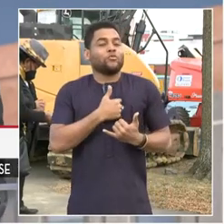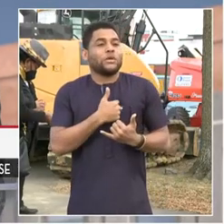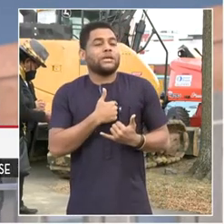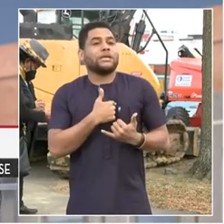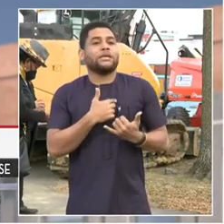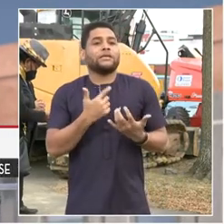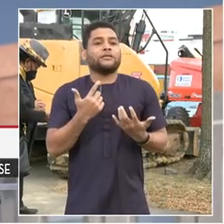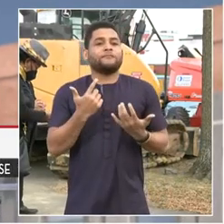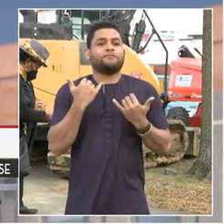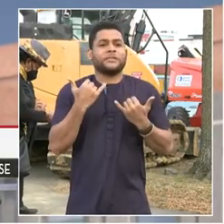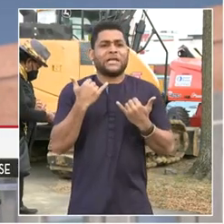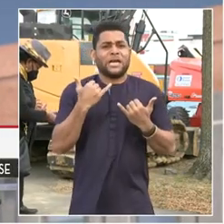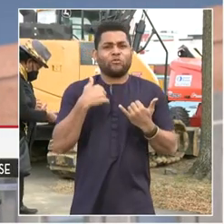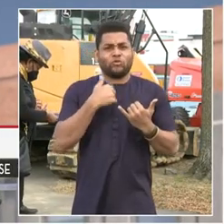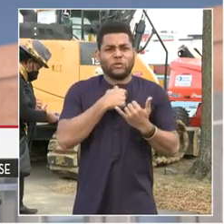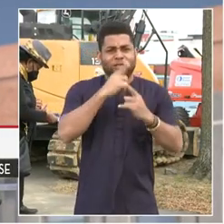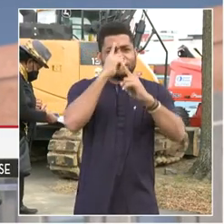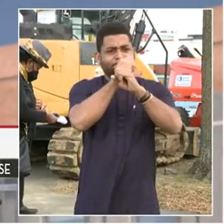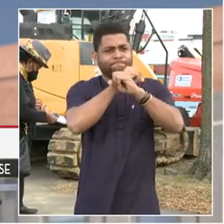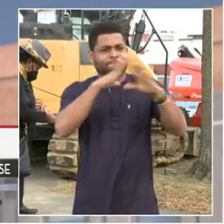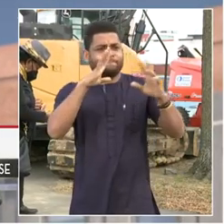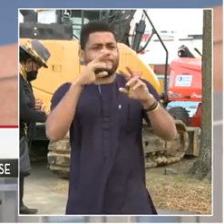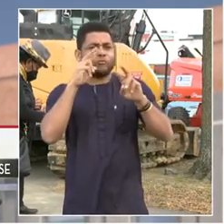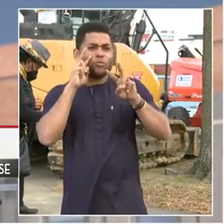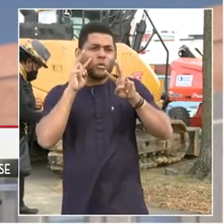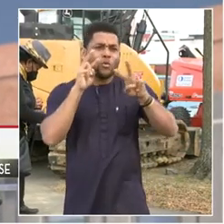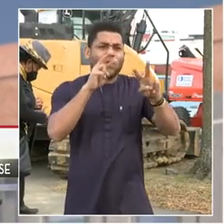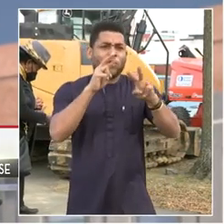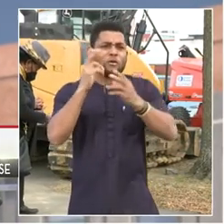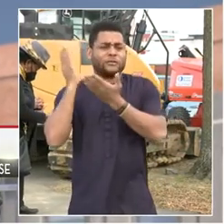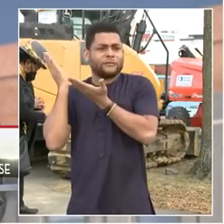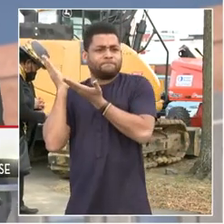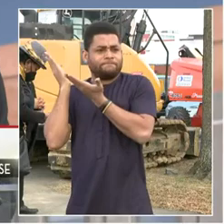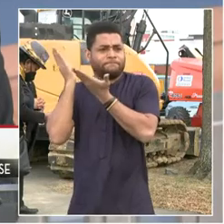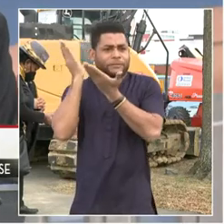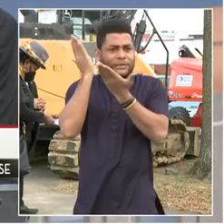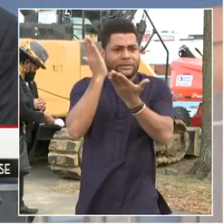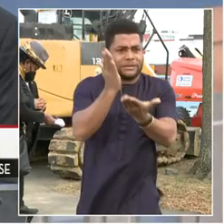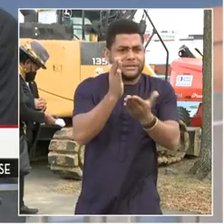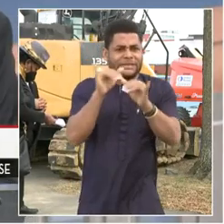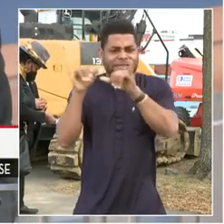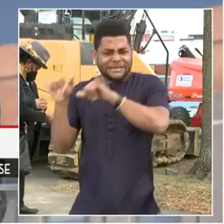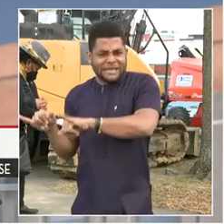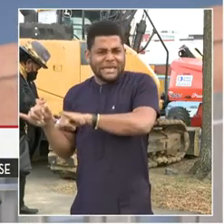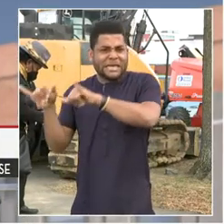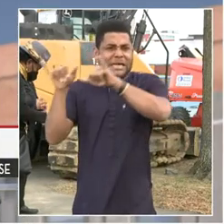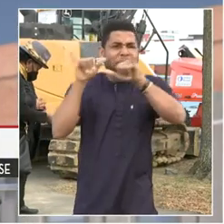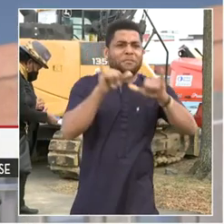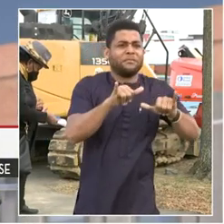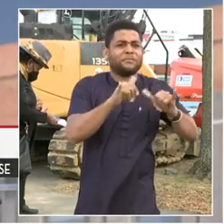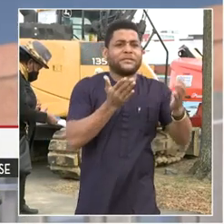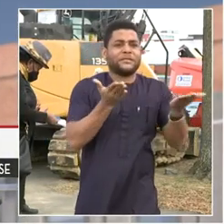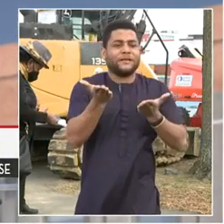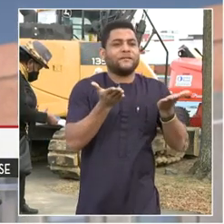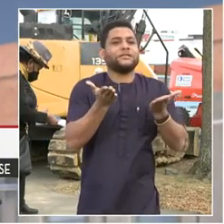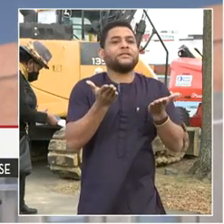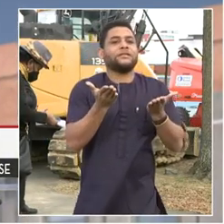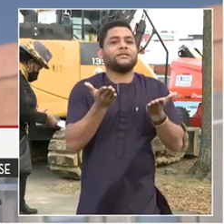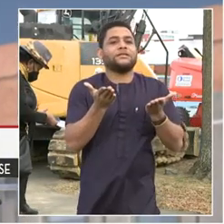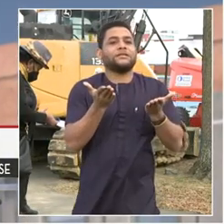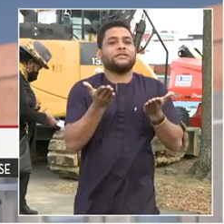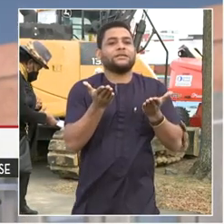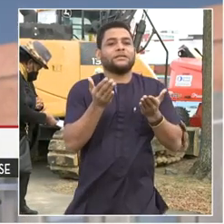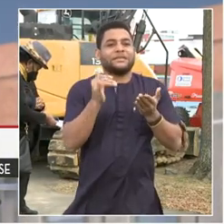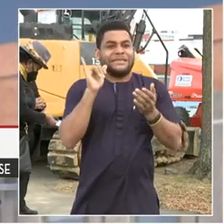looking forward now to be able to bring in the same way that healthcare systems